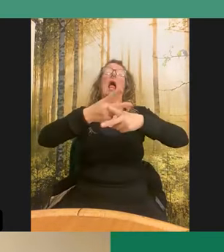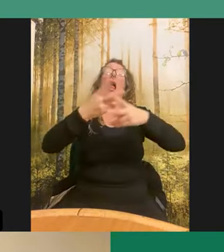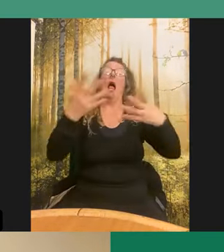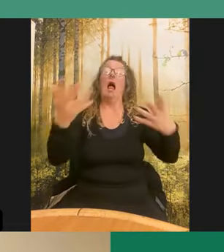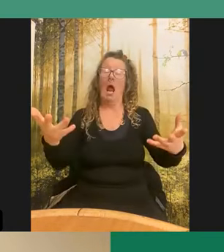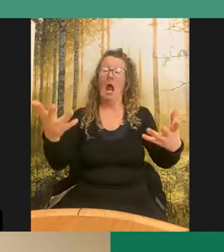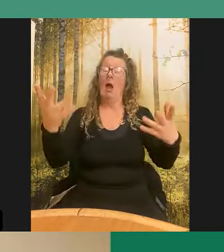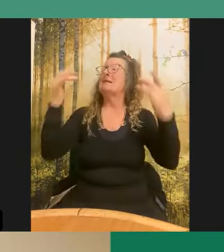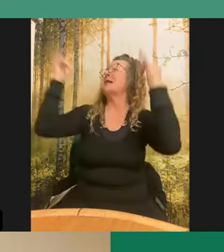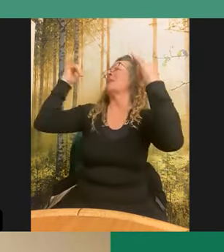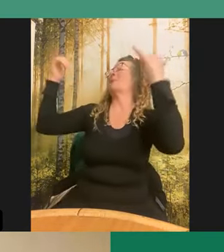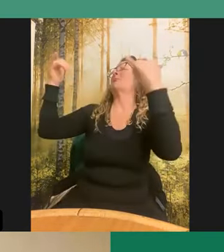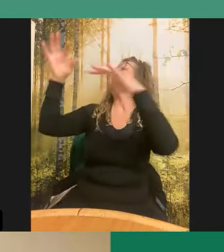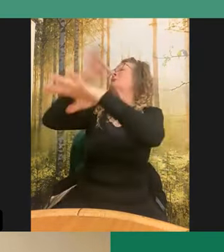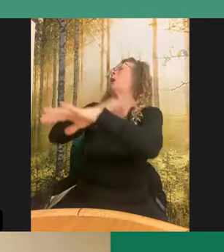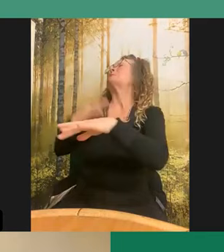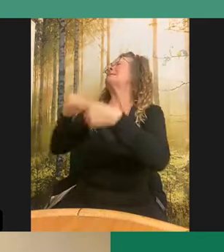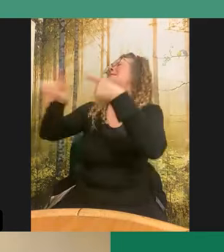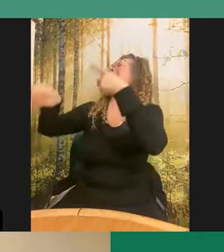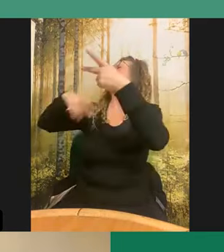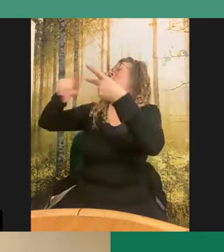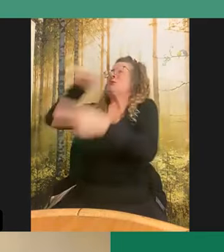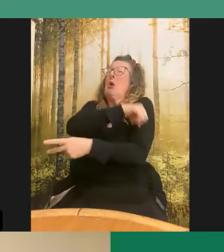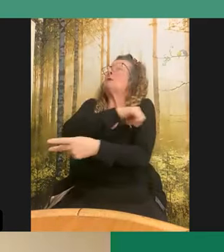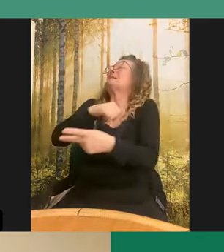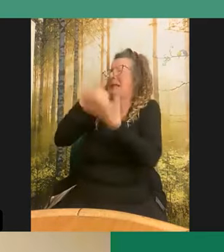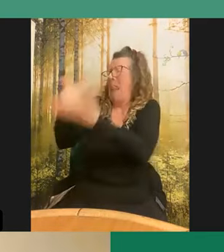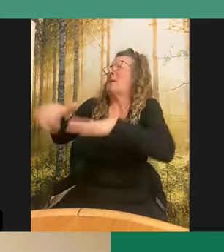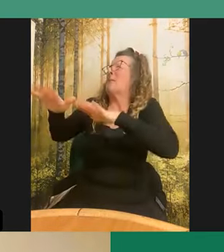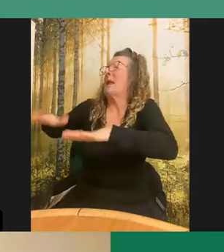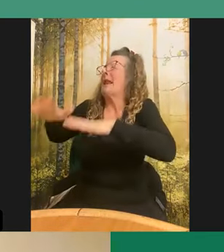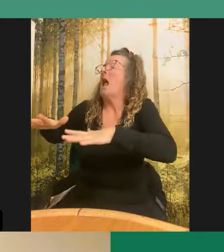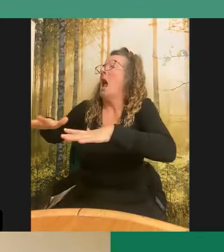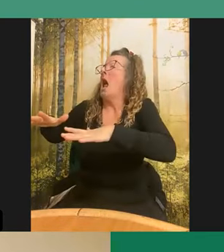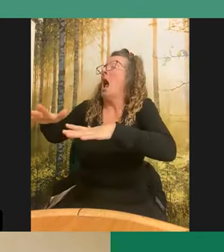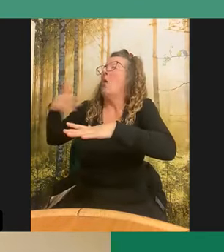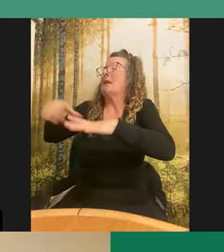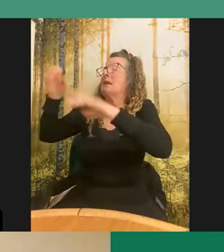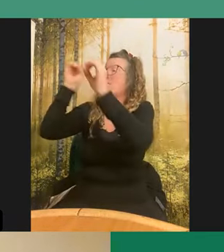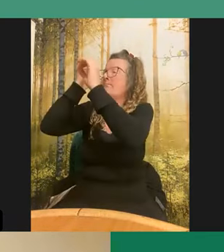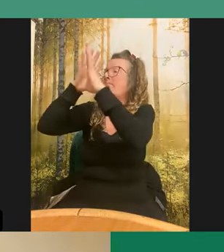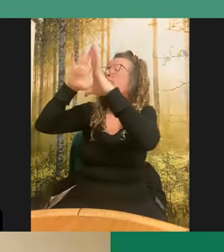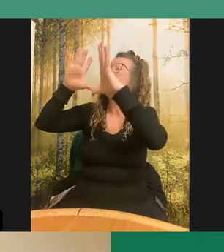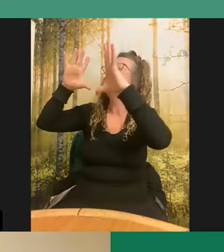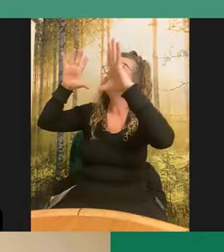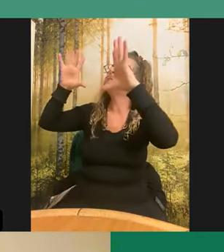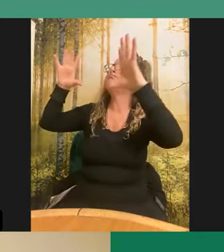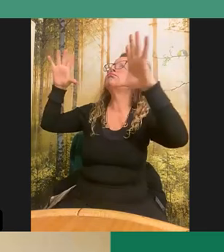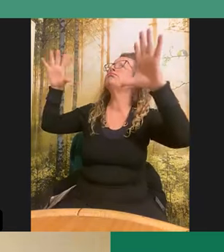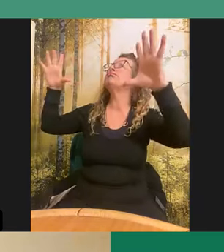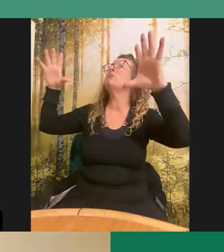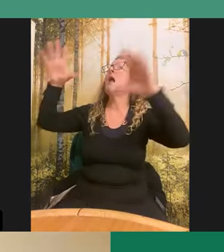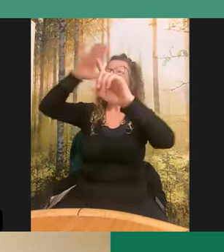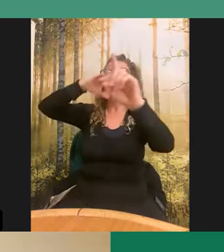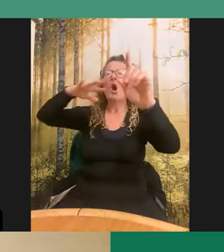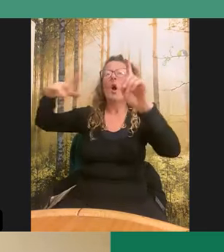doctors and nurses who've assisted Britain, we need to look at that in this context, in this bigger context of healthcare, and where we